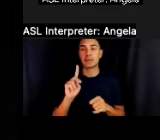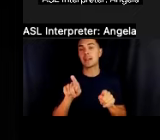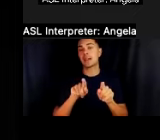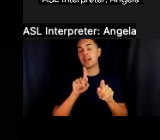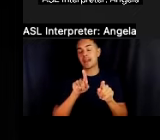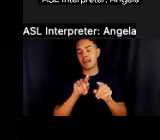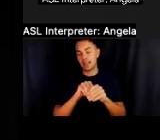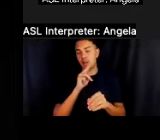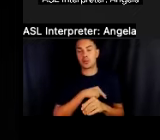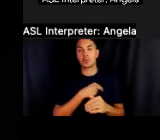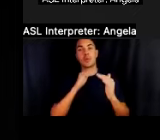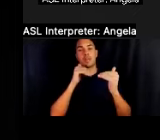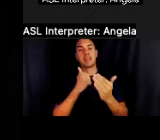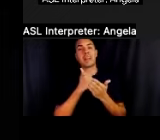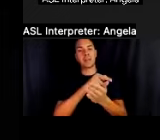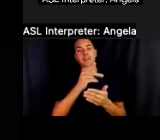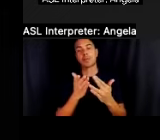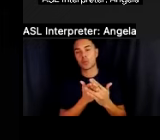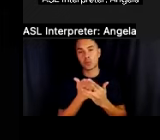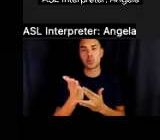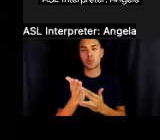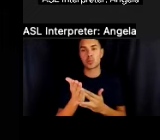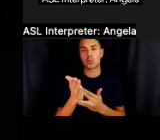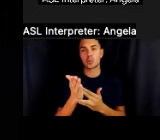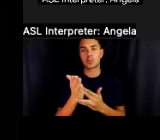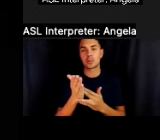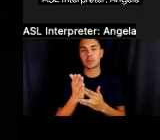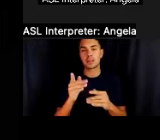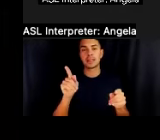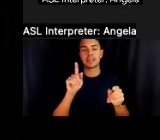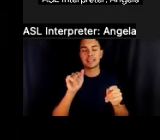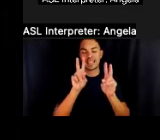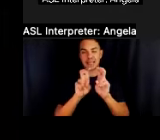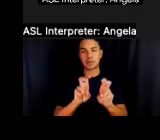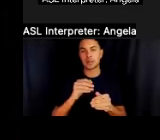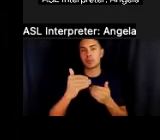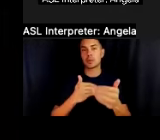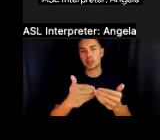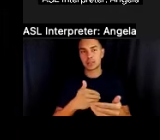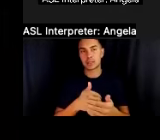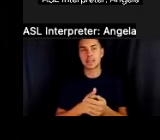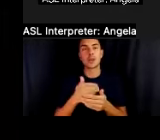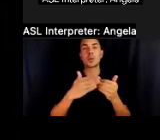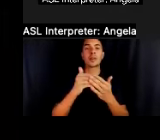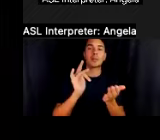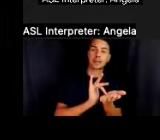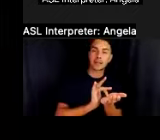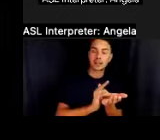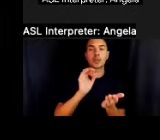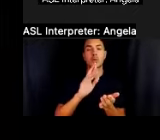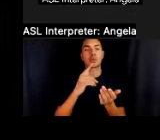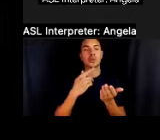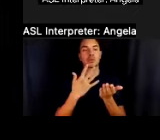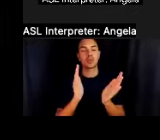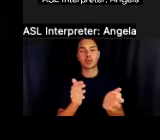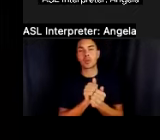and help them through the sexual assault examination process, whether they want medications or they want to talk to law